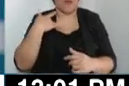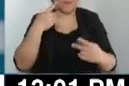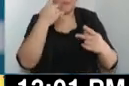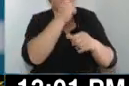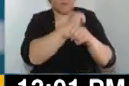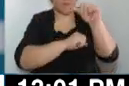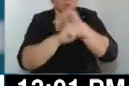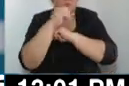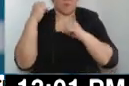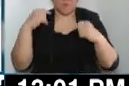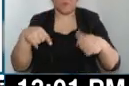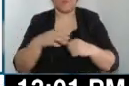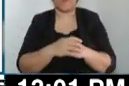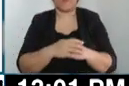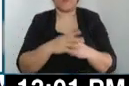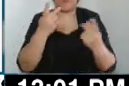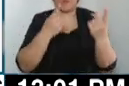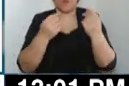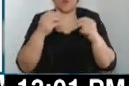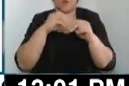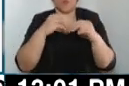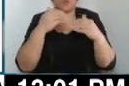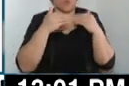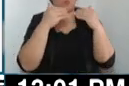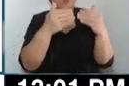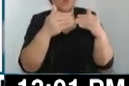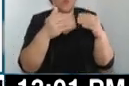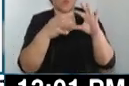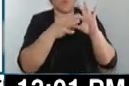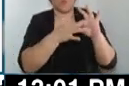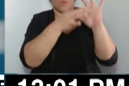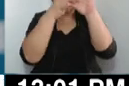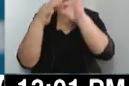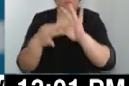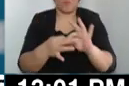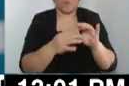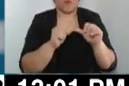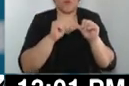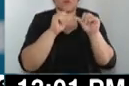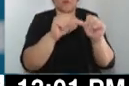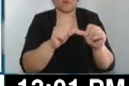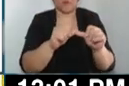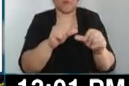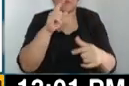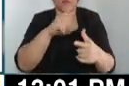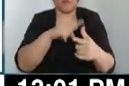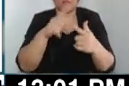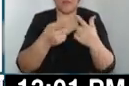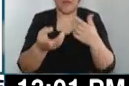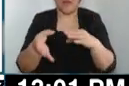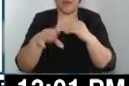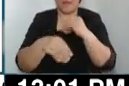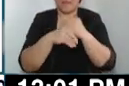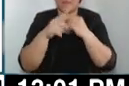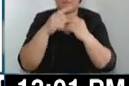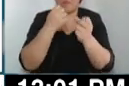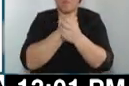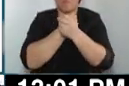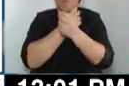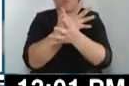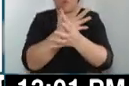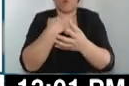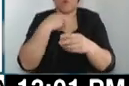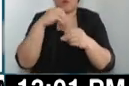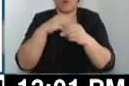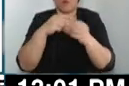have intercepted the supply chain, interfered with the pagers, added a certain explosive material to the